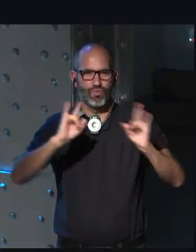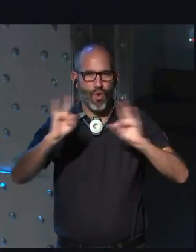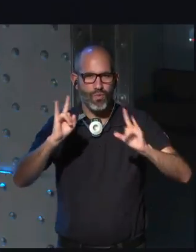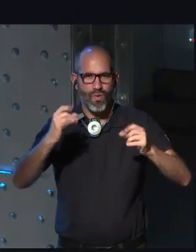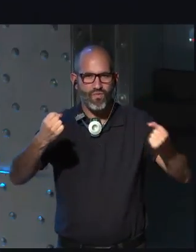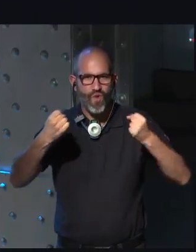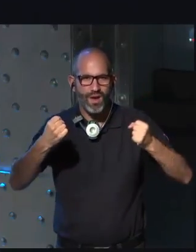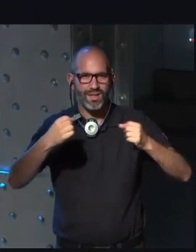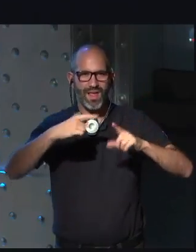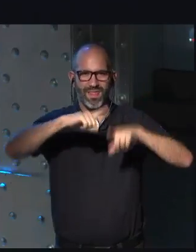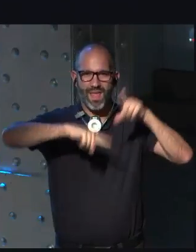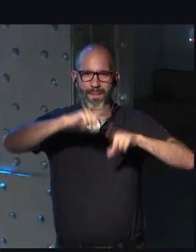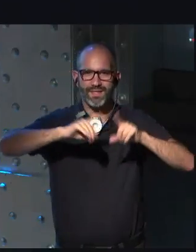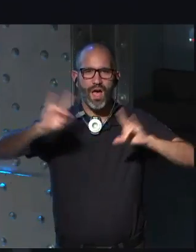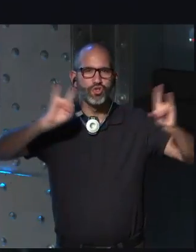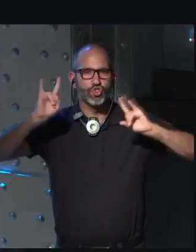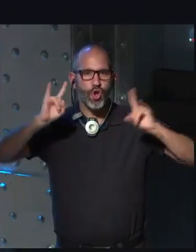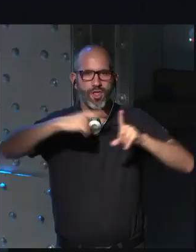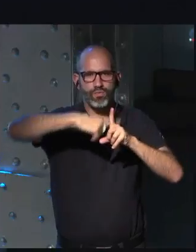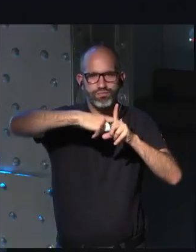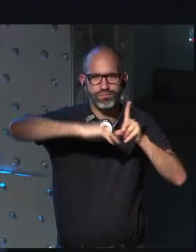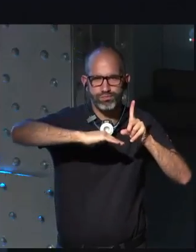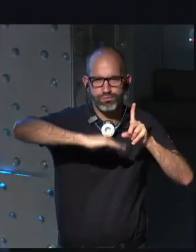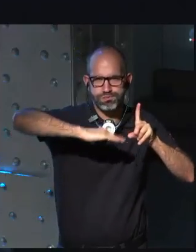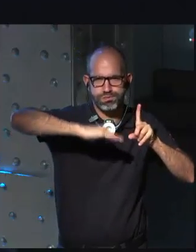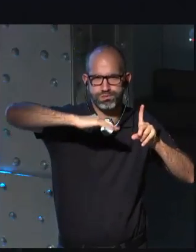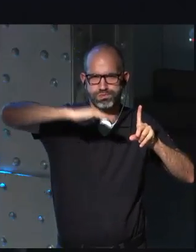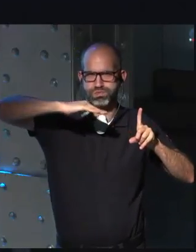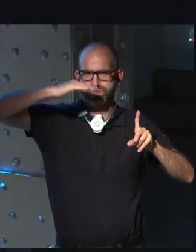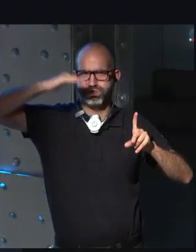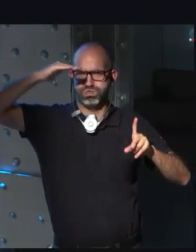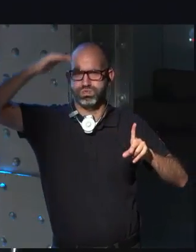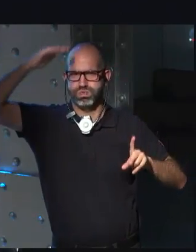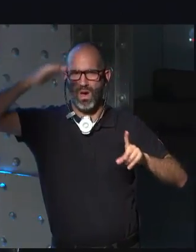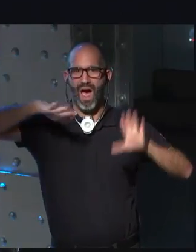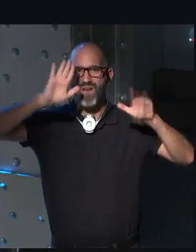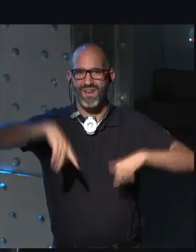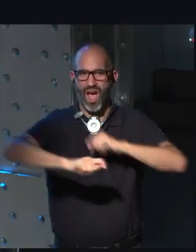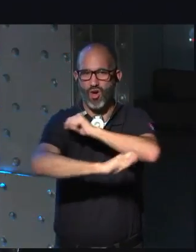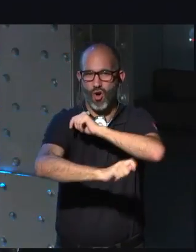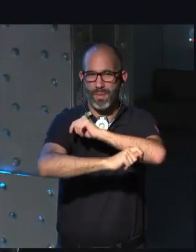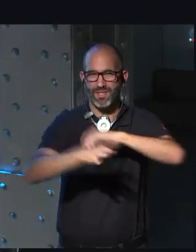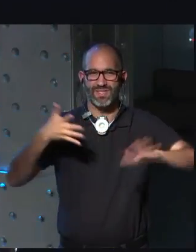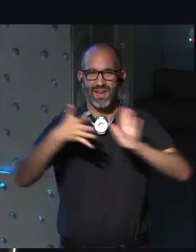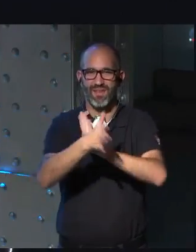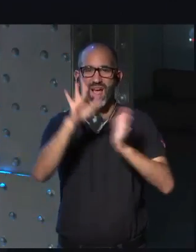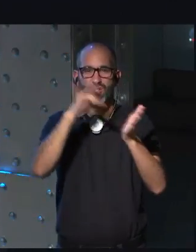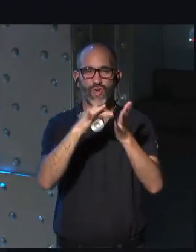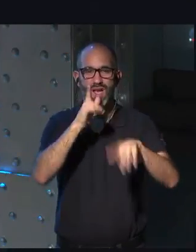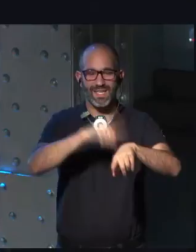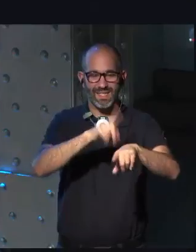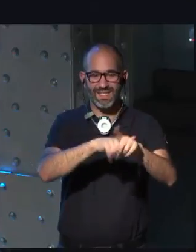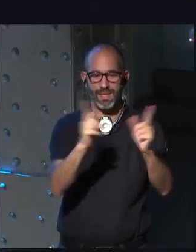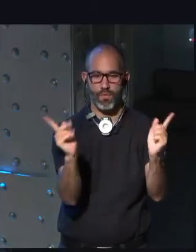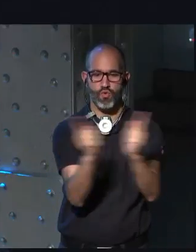volume of something has to do with tricks you do called compression, where you compress the dynamic range, the difference between the softest part of